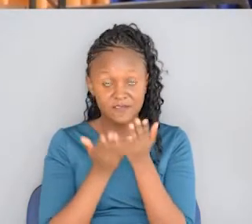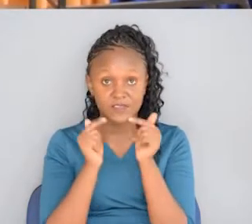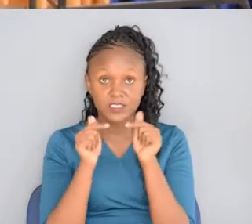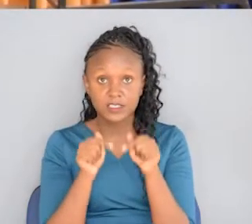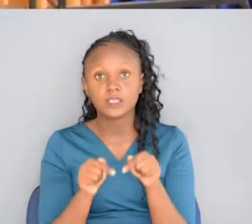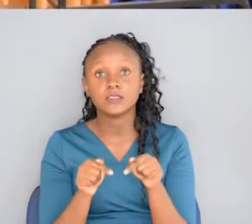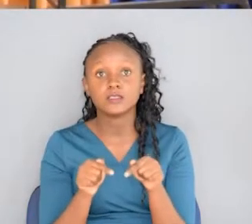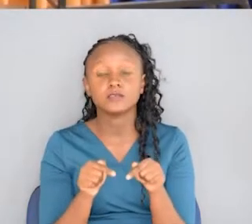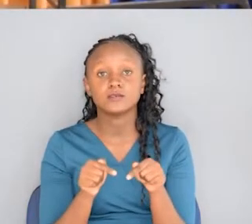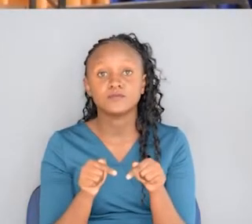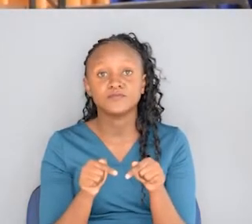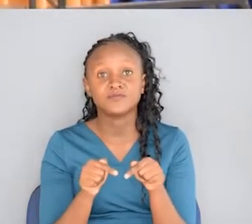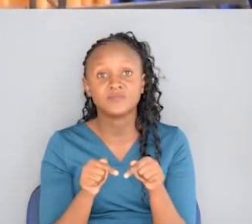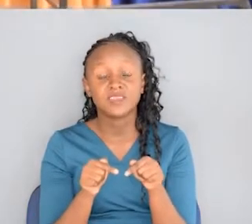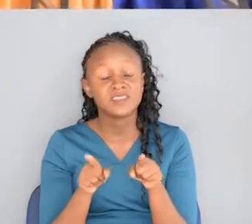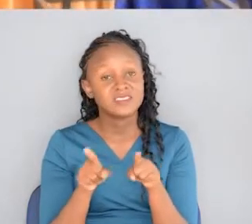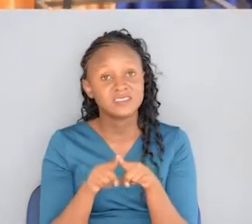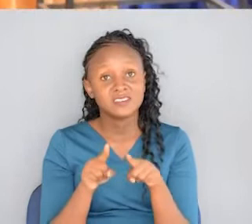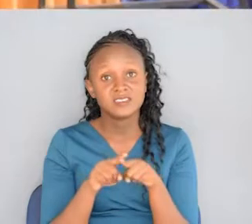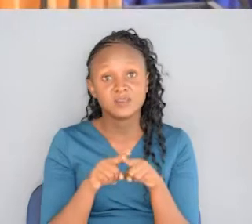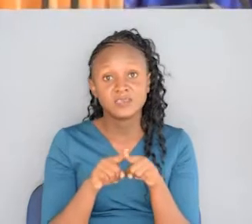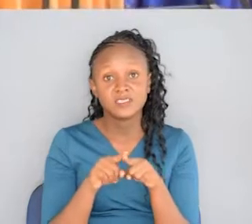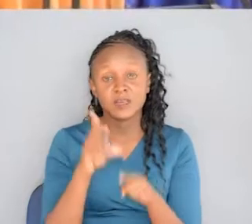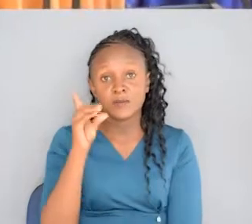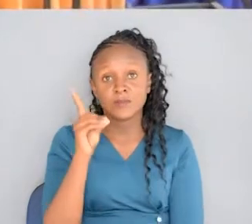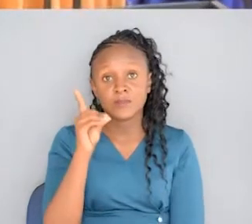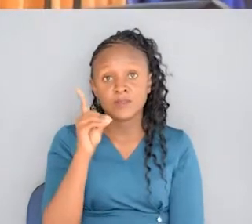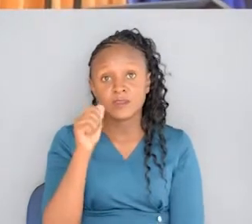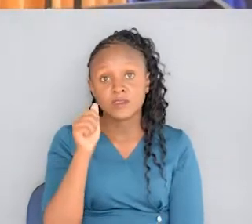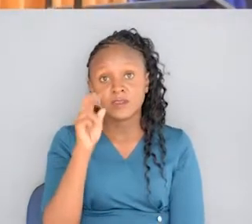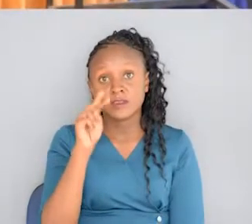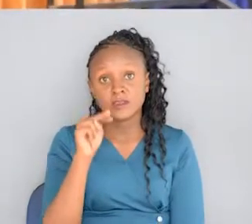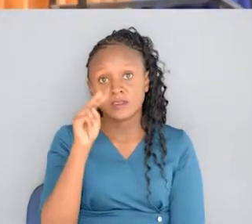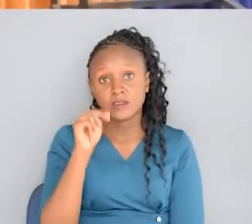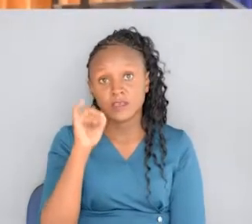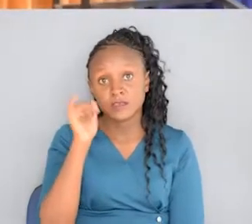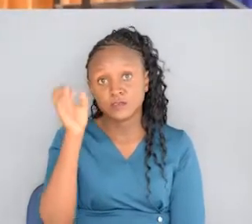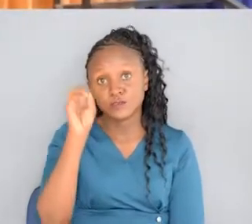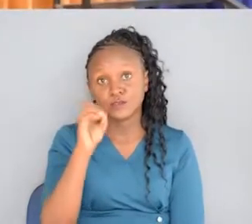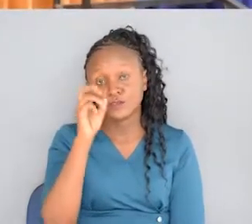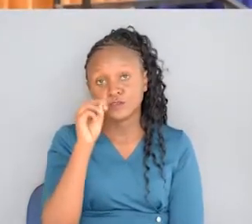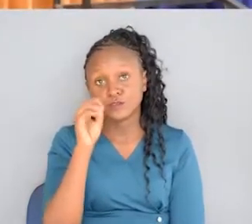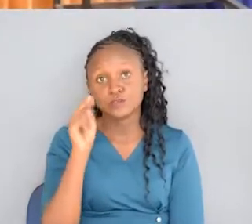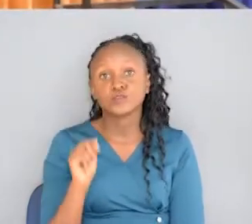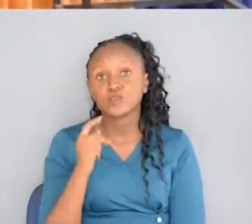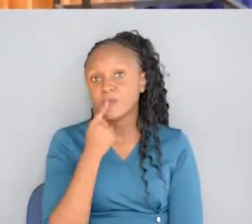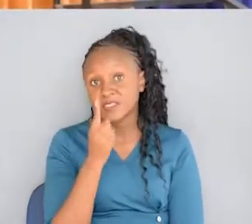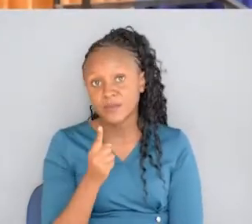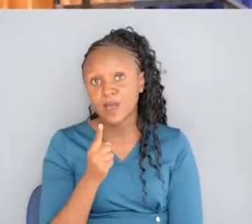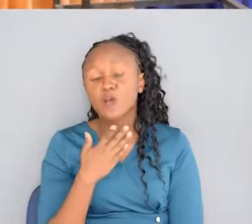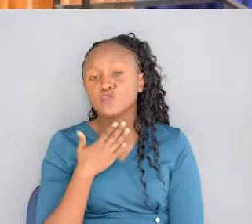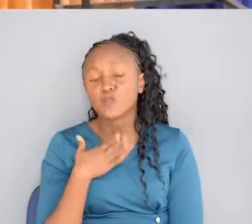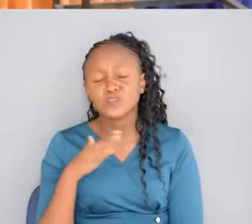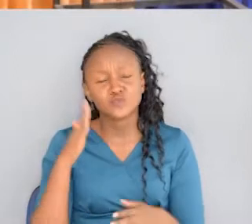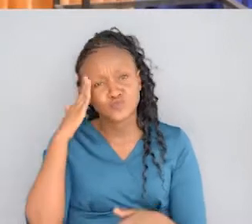As Danson has told us, we would like to hear from you whether this service imekuwa blessing kwako. What have you been